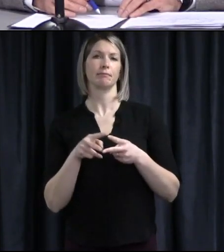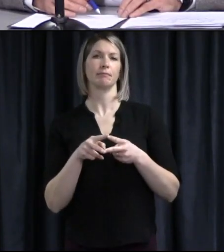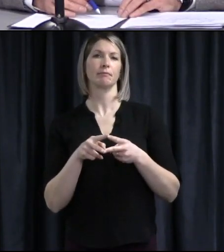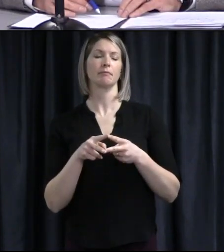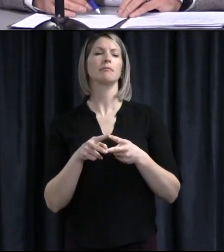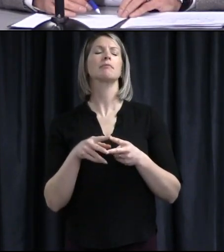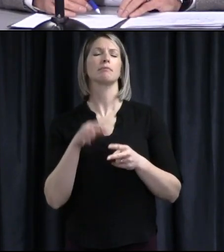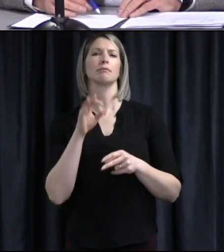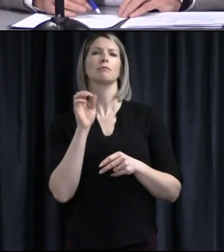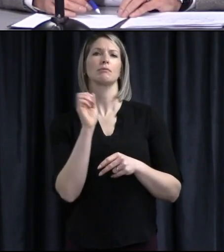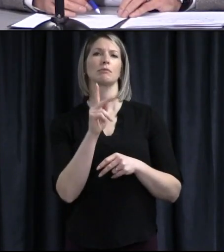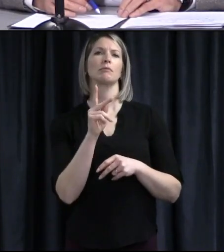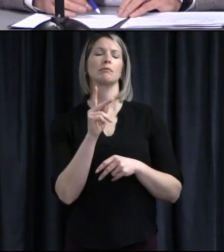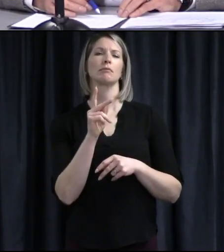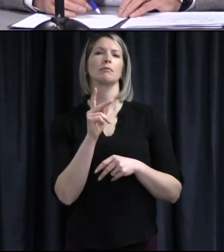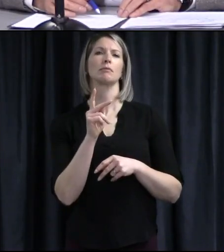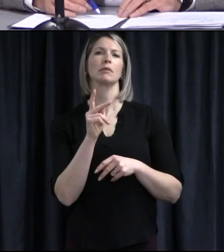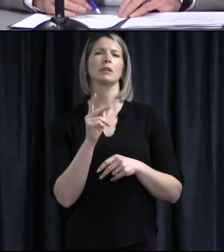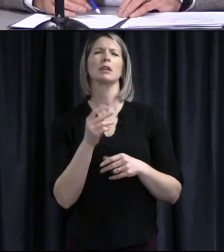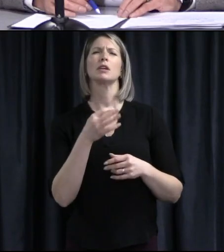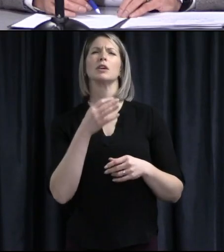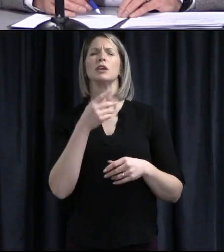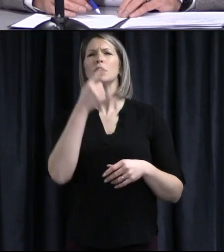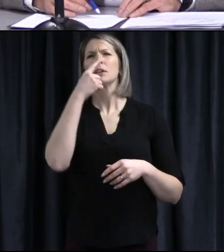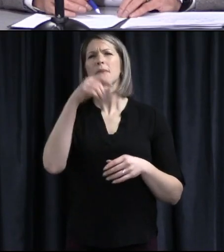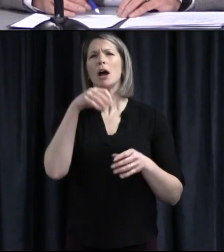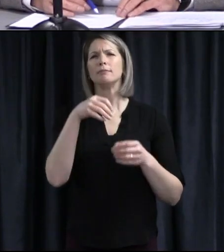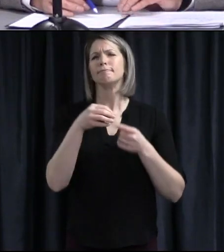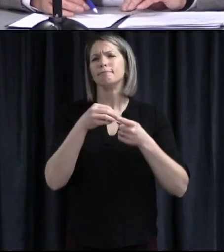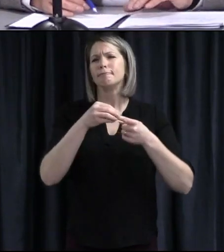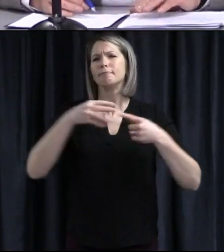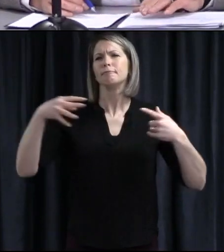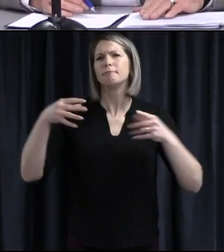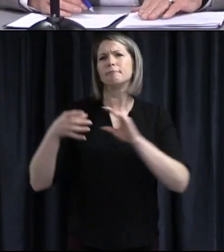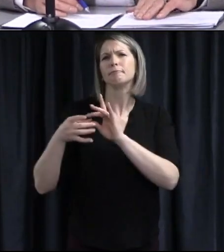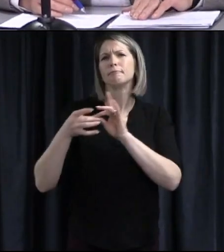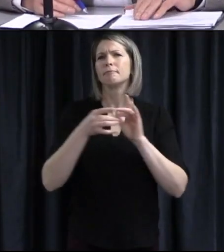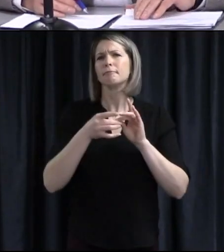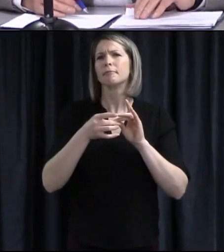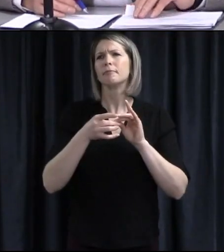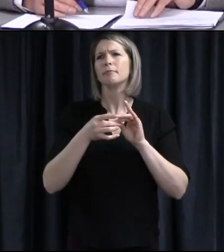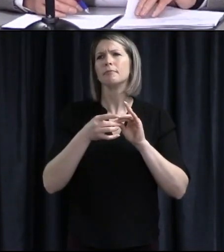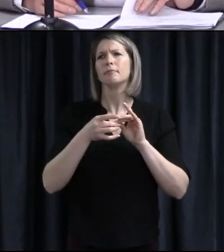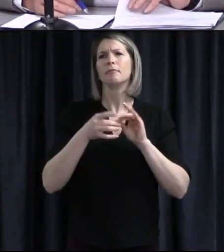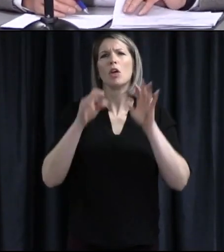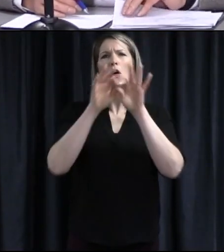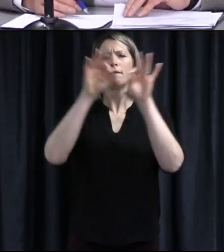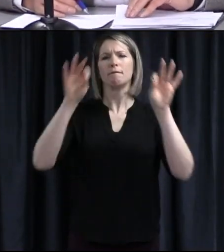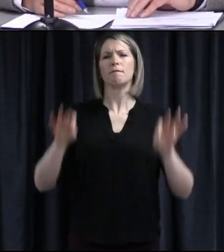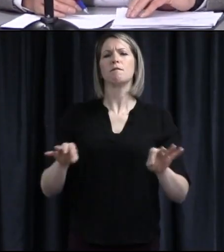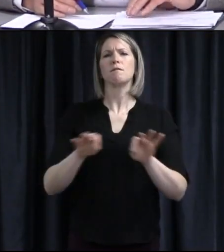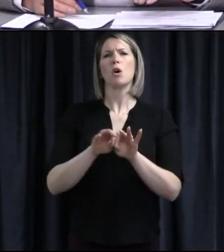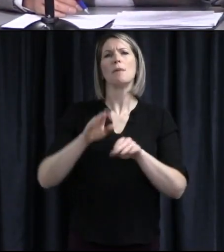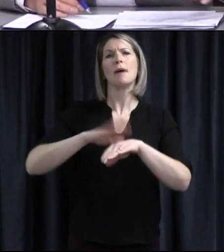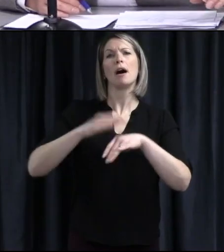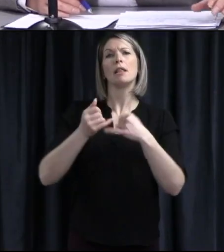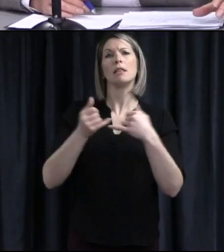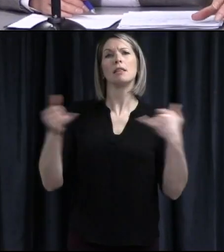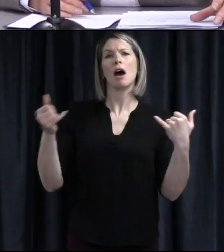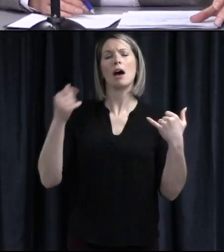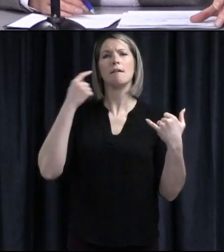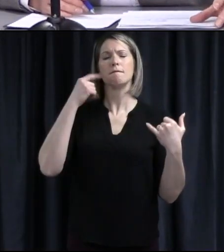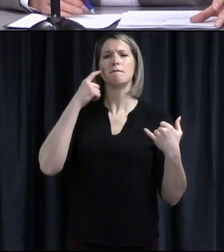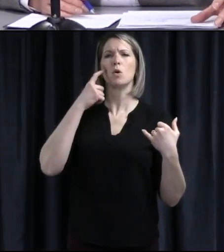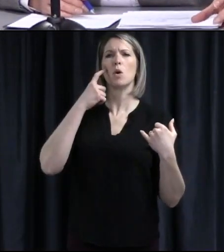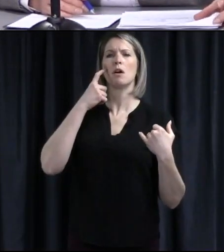detail about this form that people can fill online to report people.